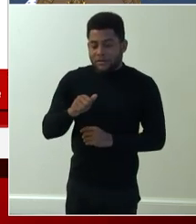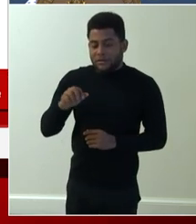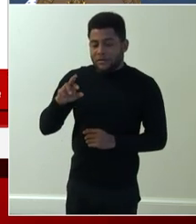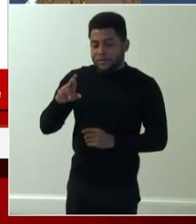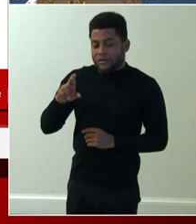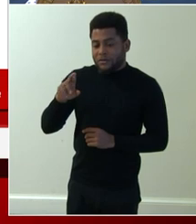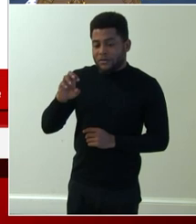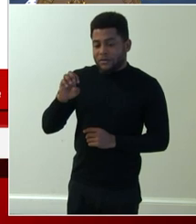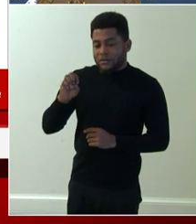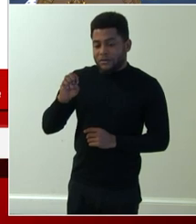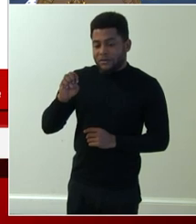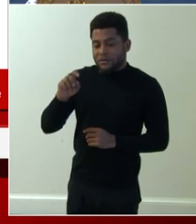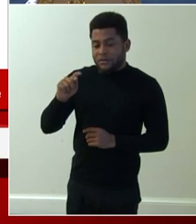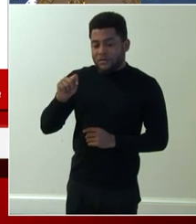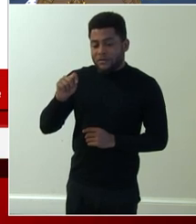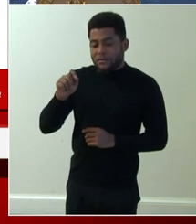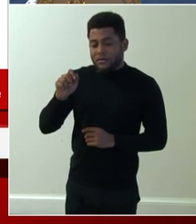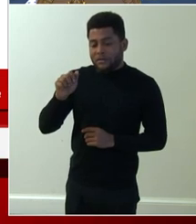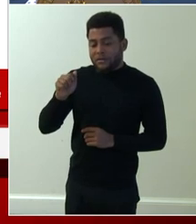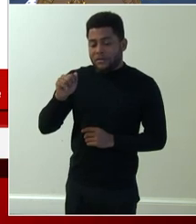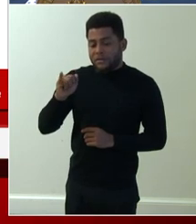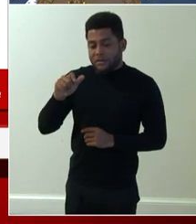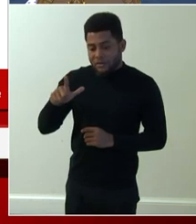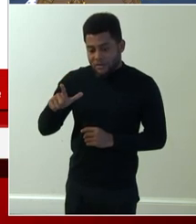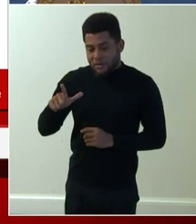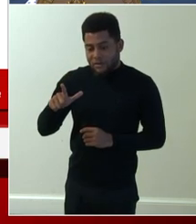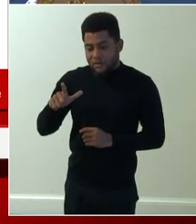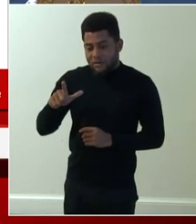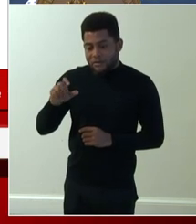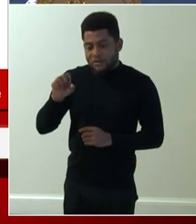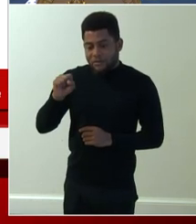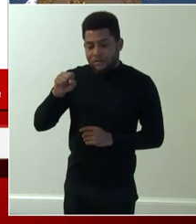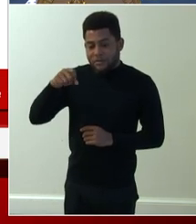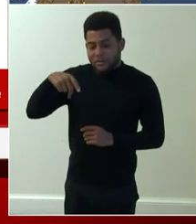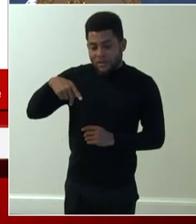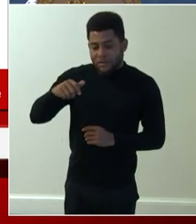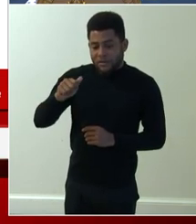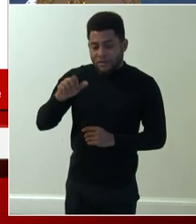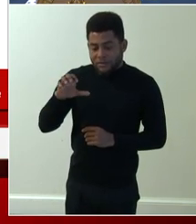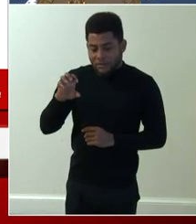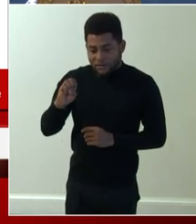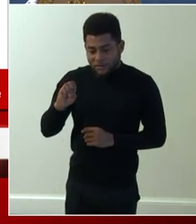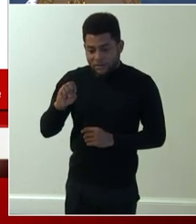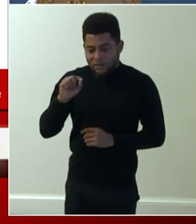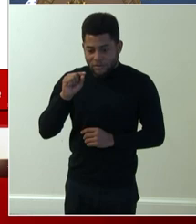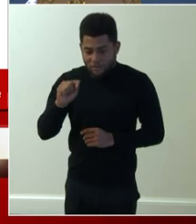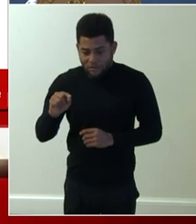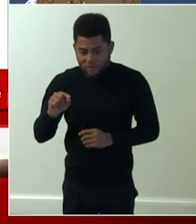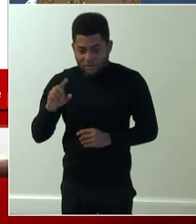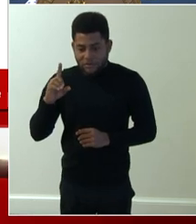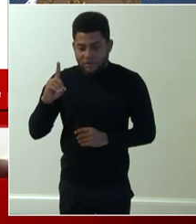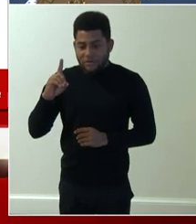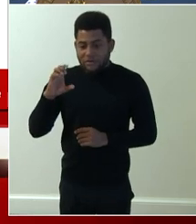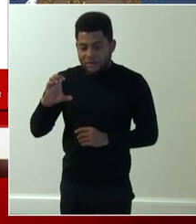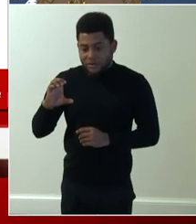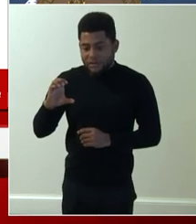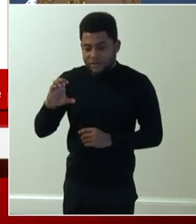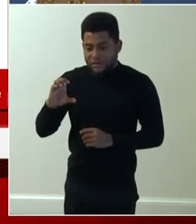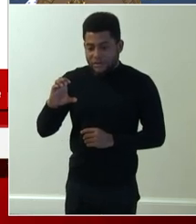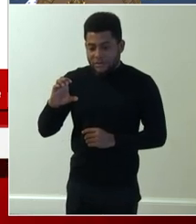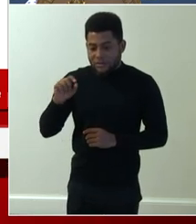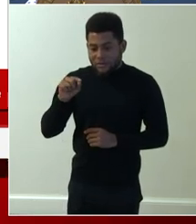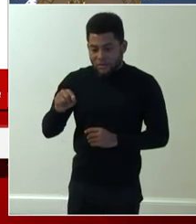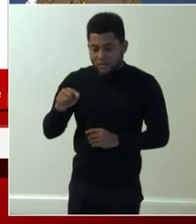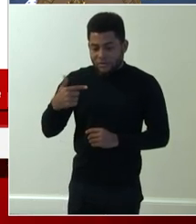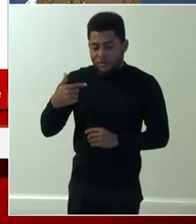retailspace.dc.gov. We have some great leads, and we want to have those wrapped up and staffed by